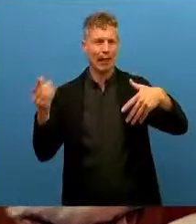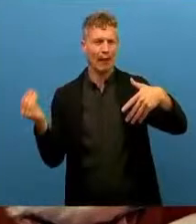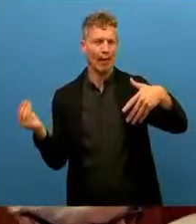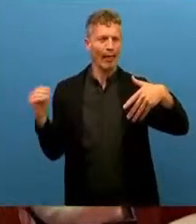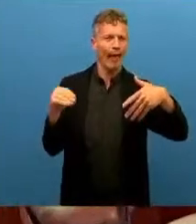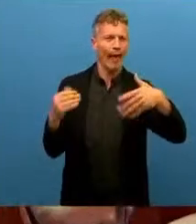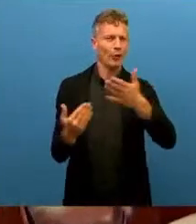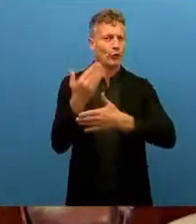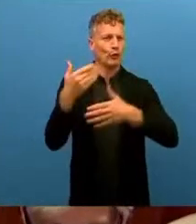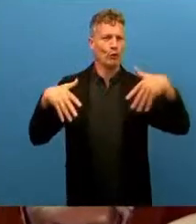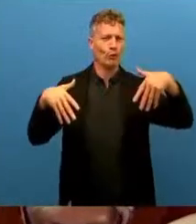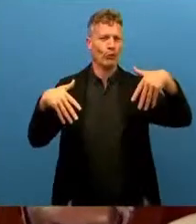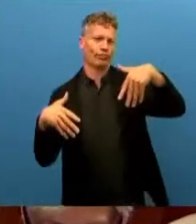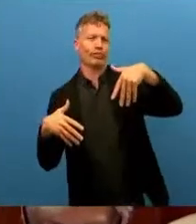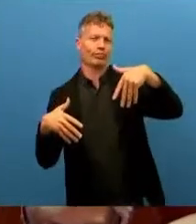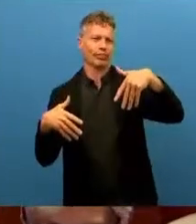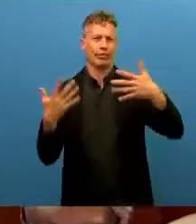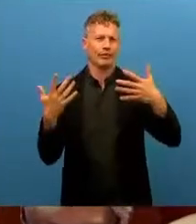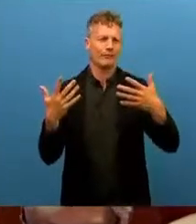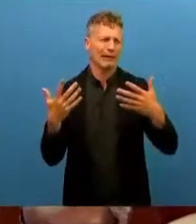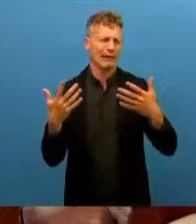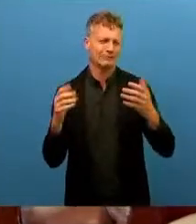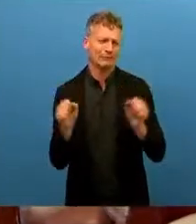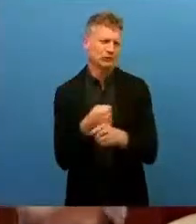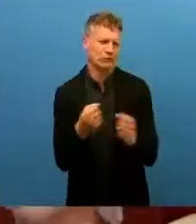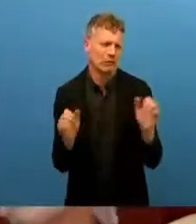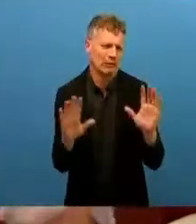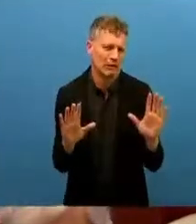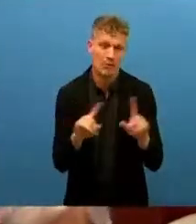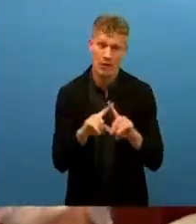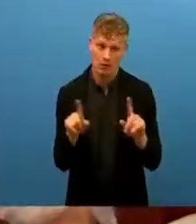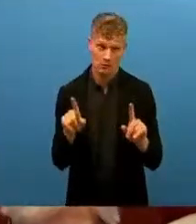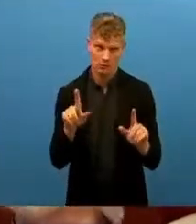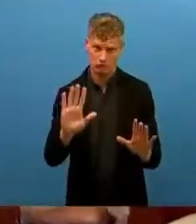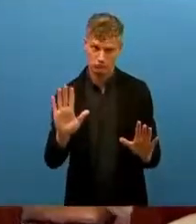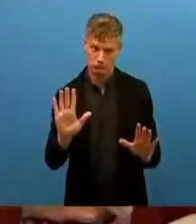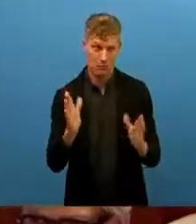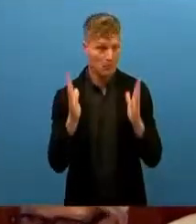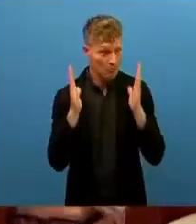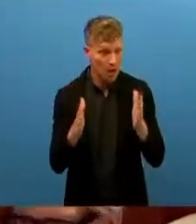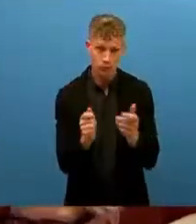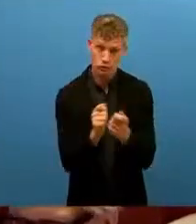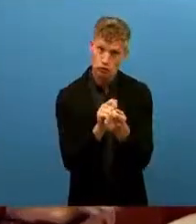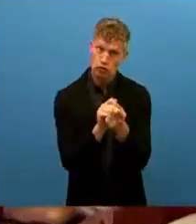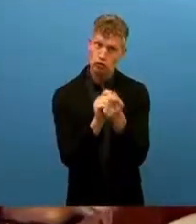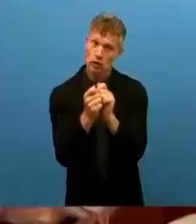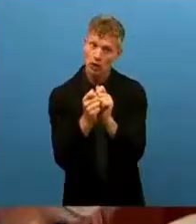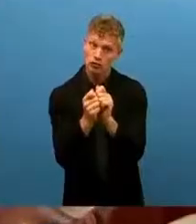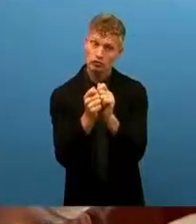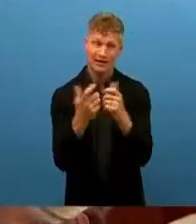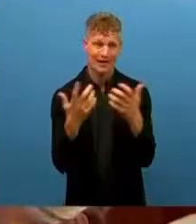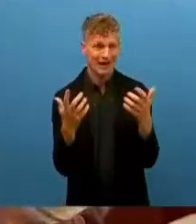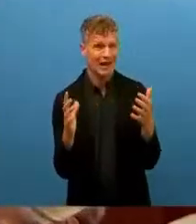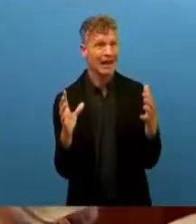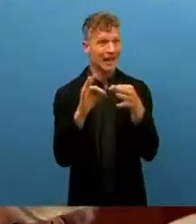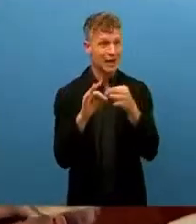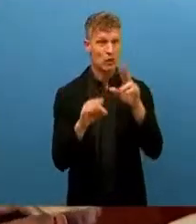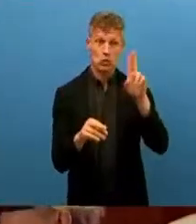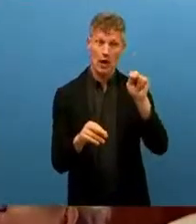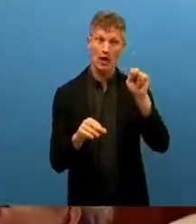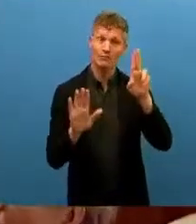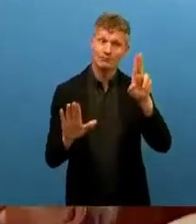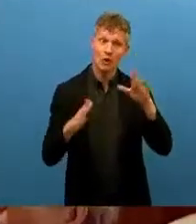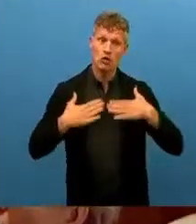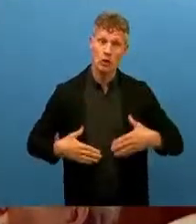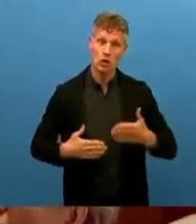a tailored mechanism is not only desirable but necessary to align with the UN human rights commitment. It